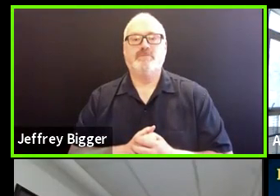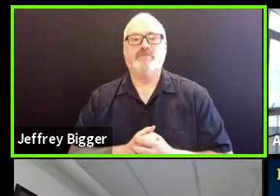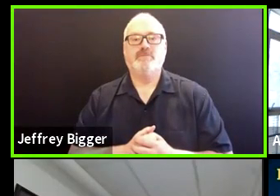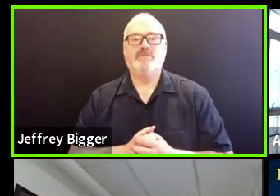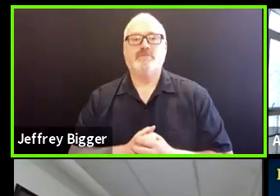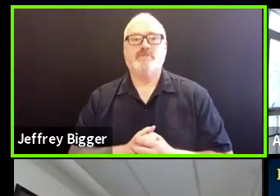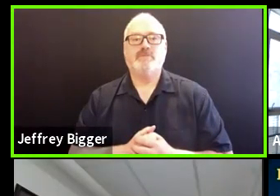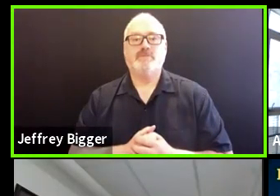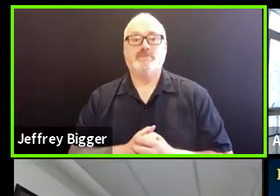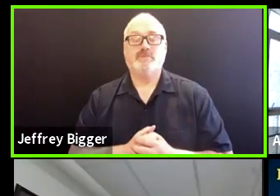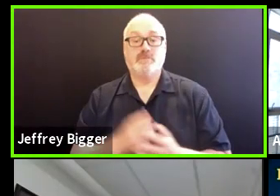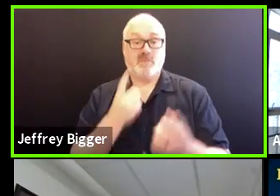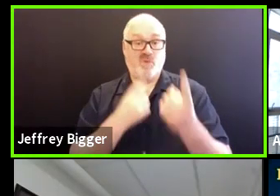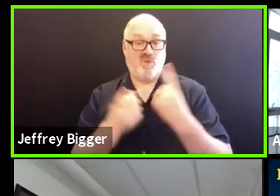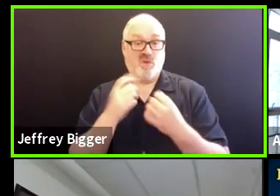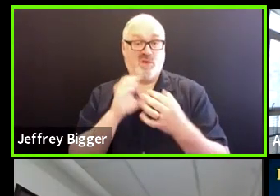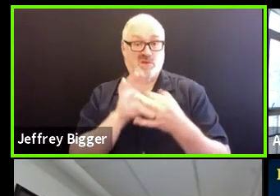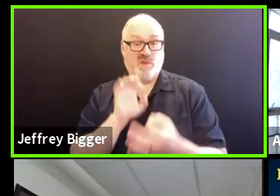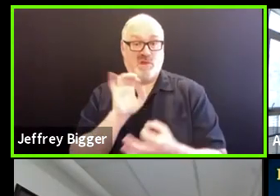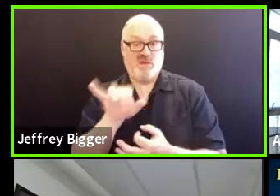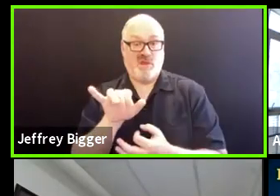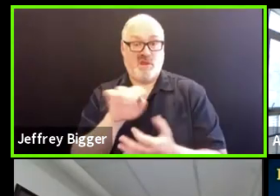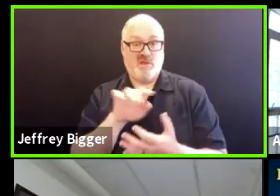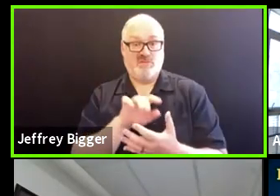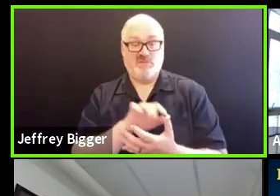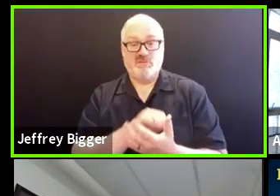Okay. Any questions on any of those?